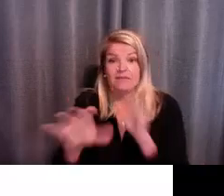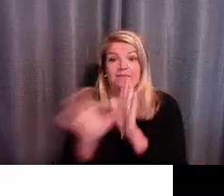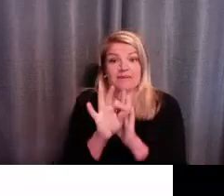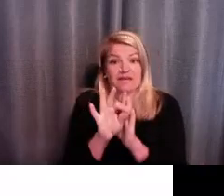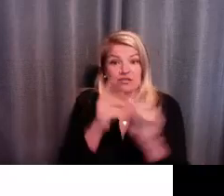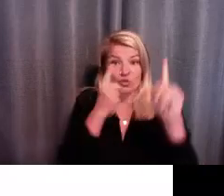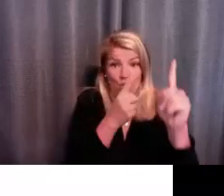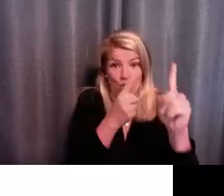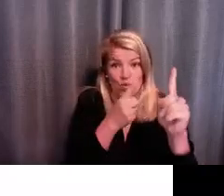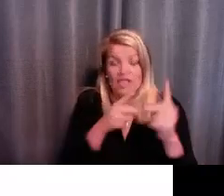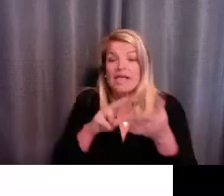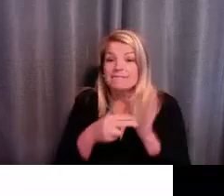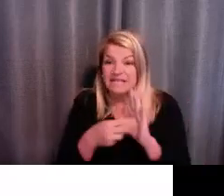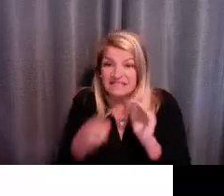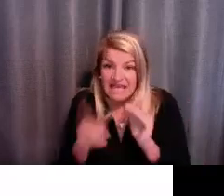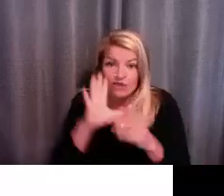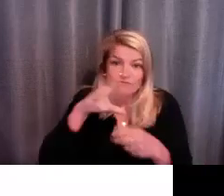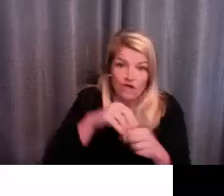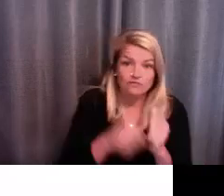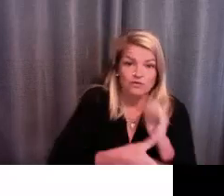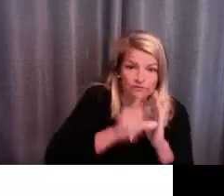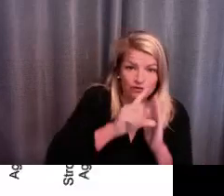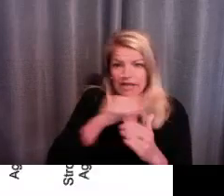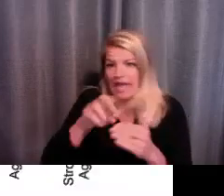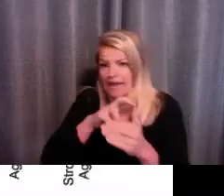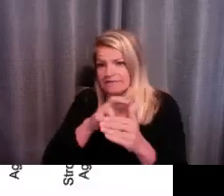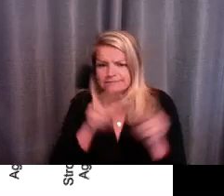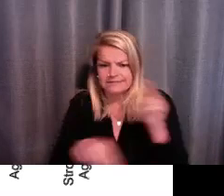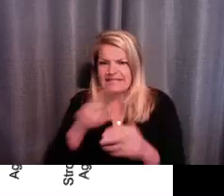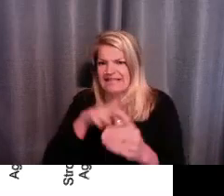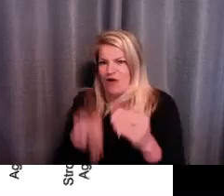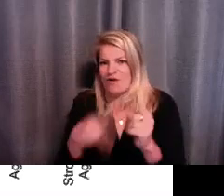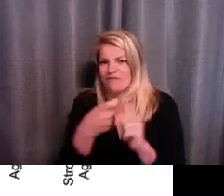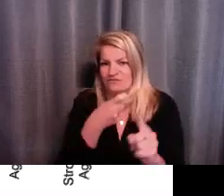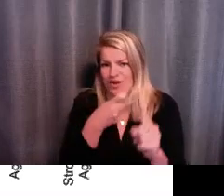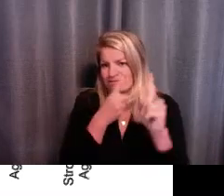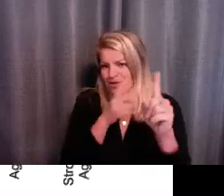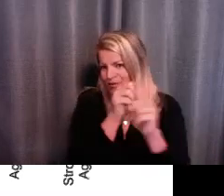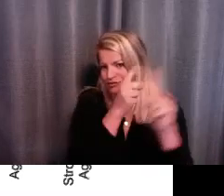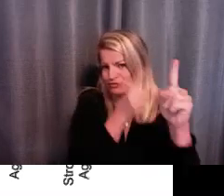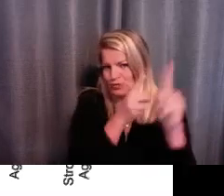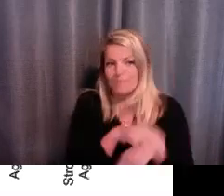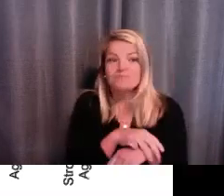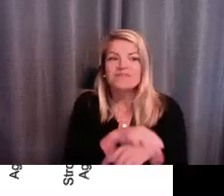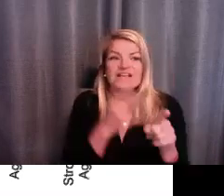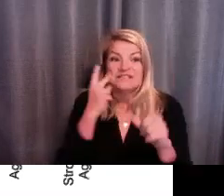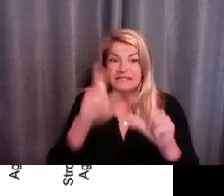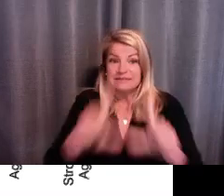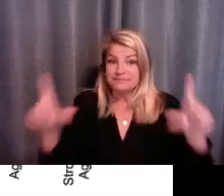procedures, and evaluating the outcomes. On the next slide, we're going to see one example of how caregivers